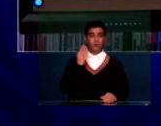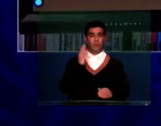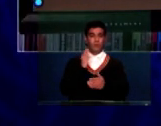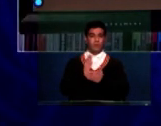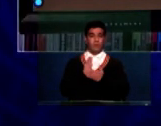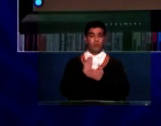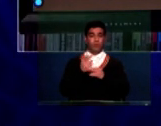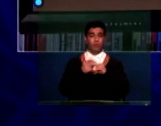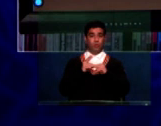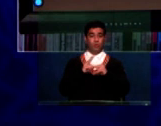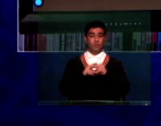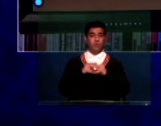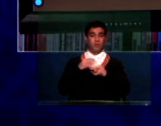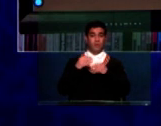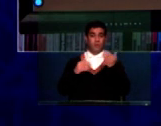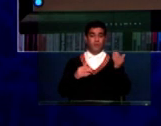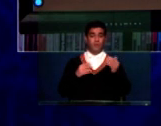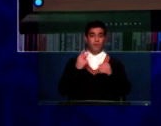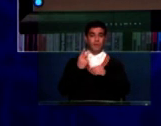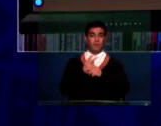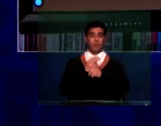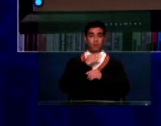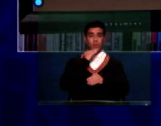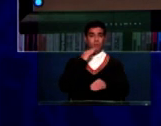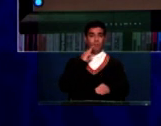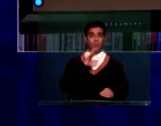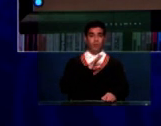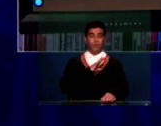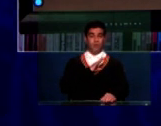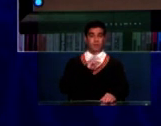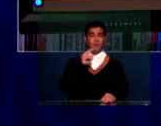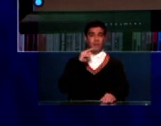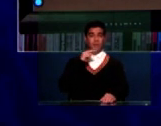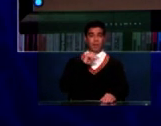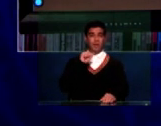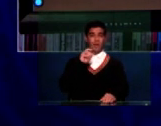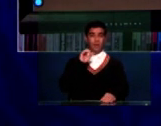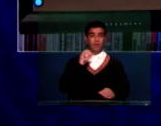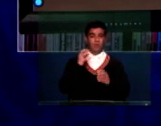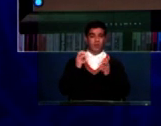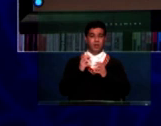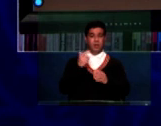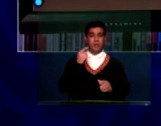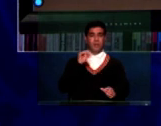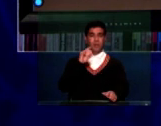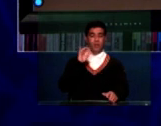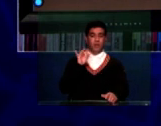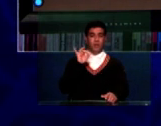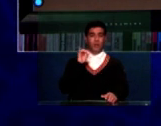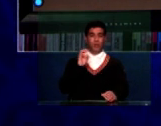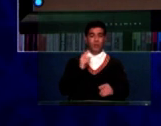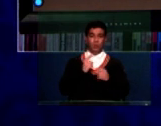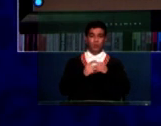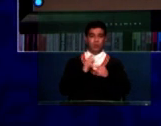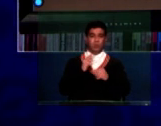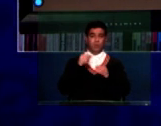bo'ldi. Shu uchun chap tomonga biz 2 marta ko'p bo'lgan kislorod atomini saqlagan gidroksid ionini qo'shamiz.